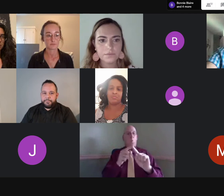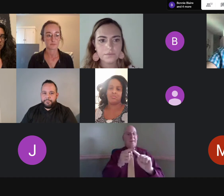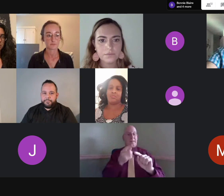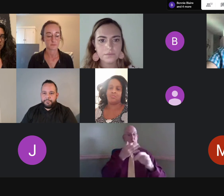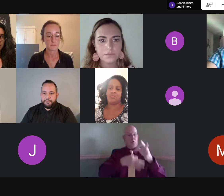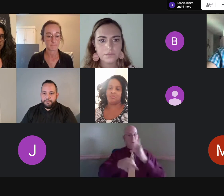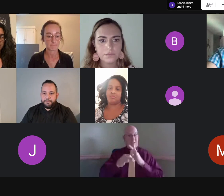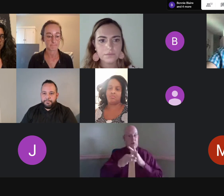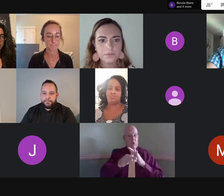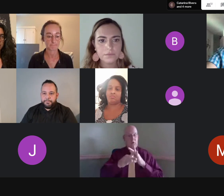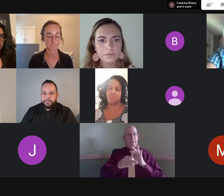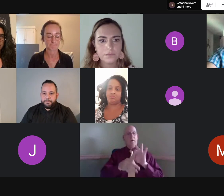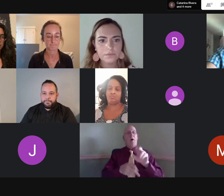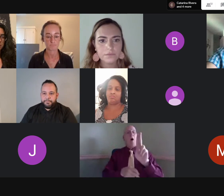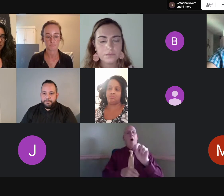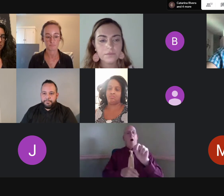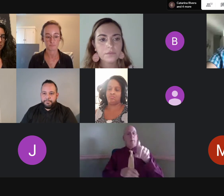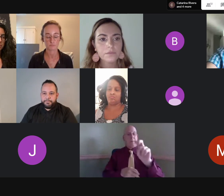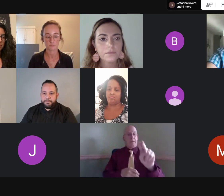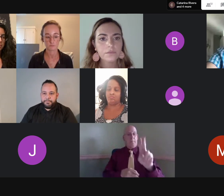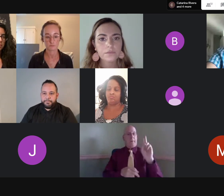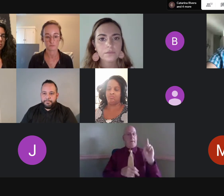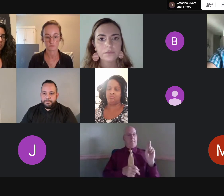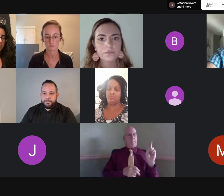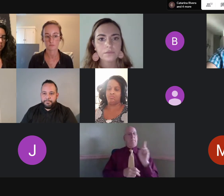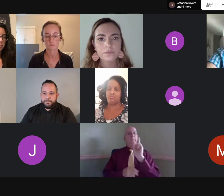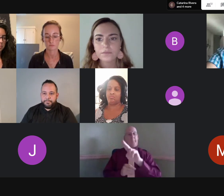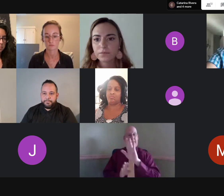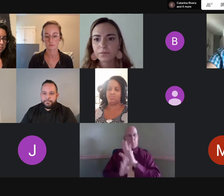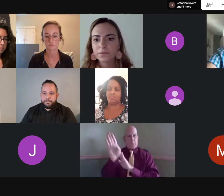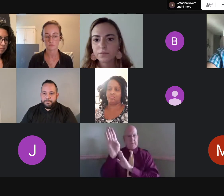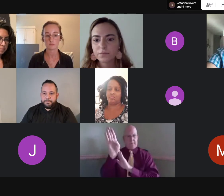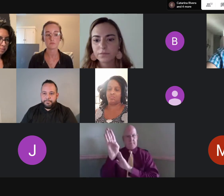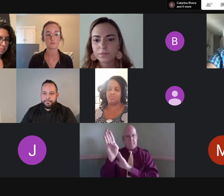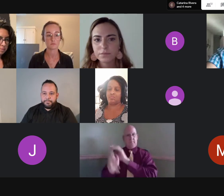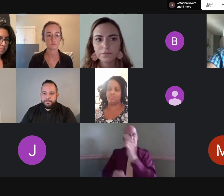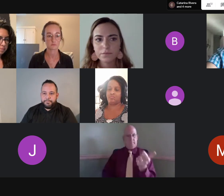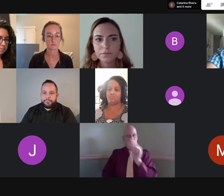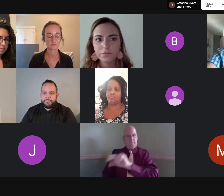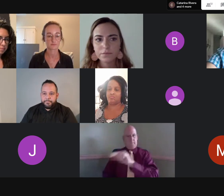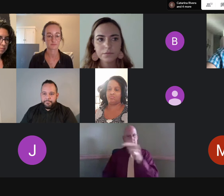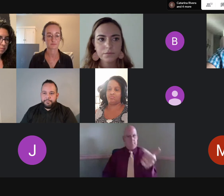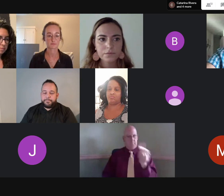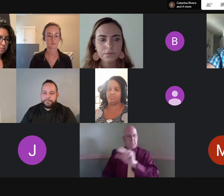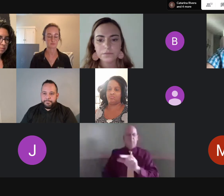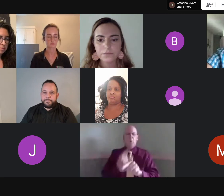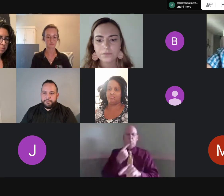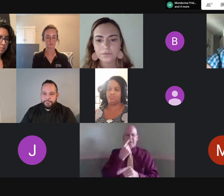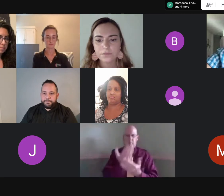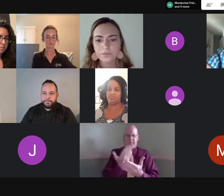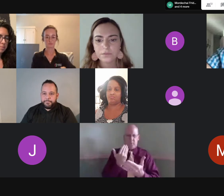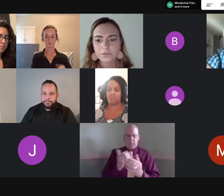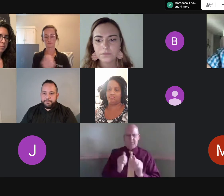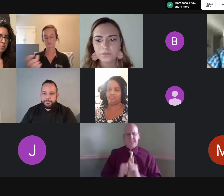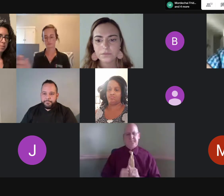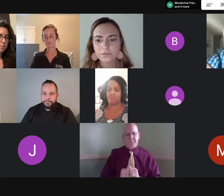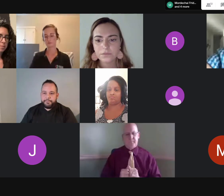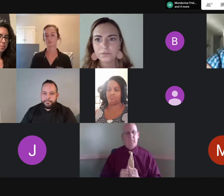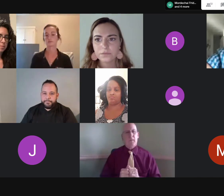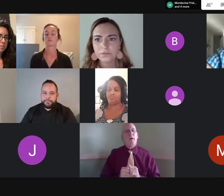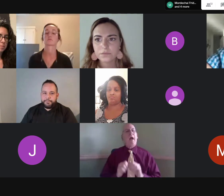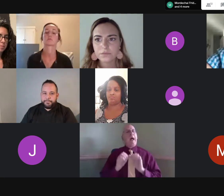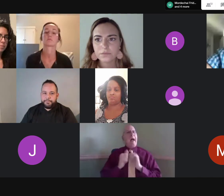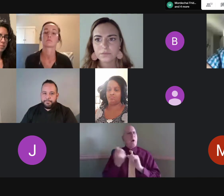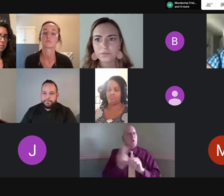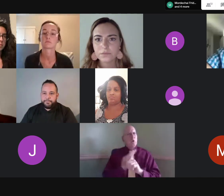If you have any questions, please let us know in the chat. So with that said, these are the different ways that you can use the Google